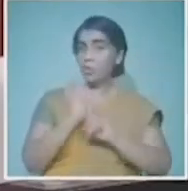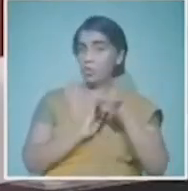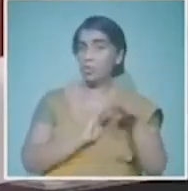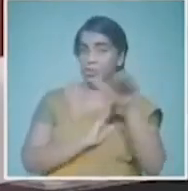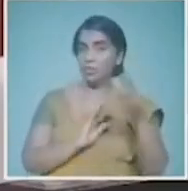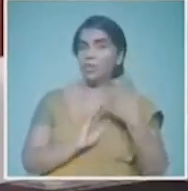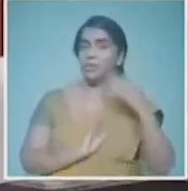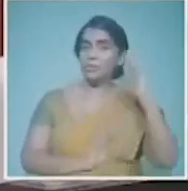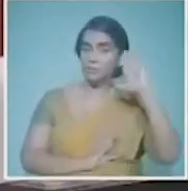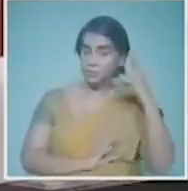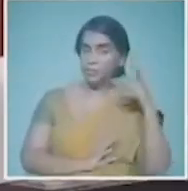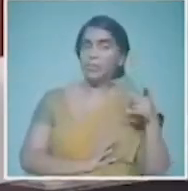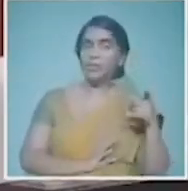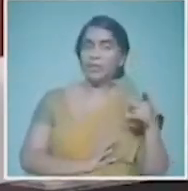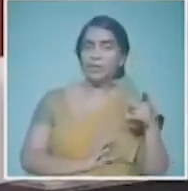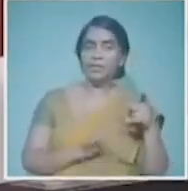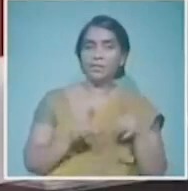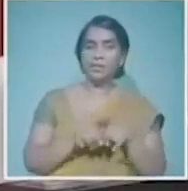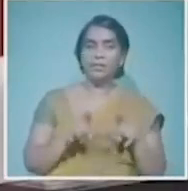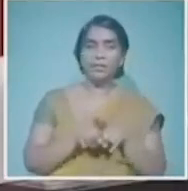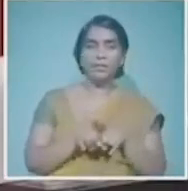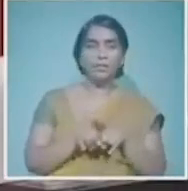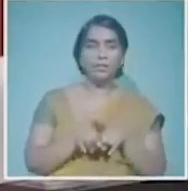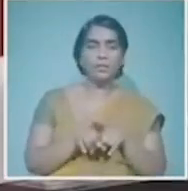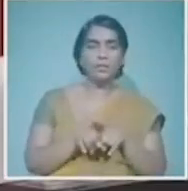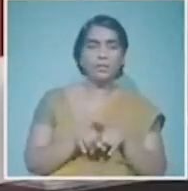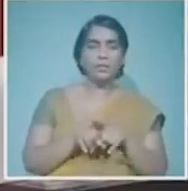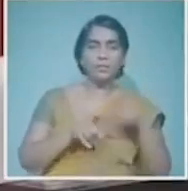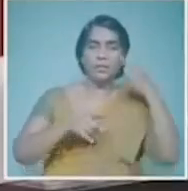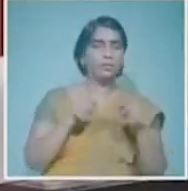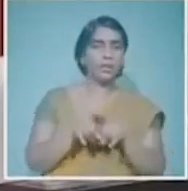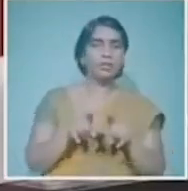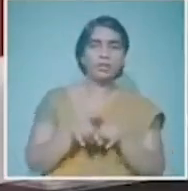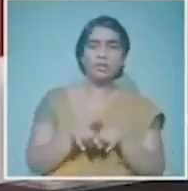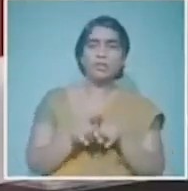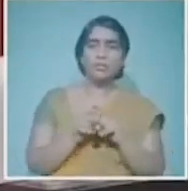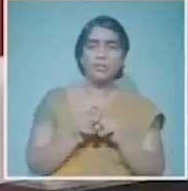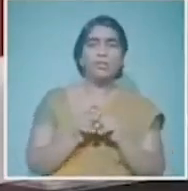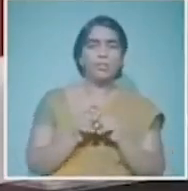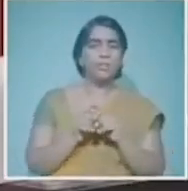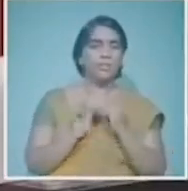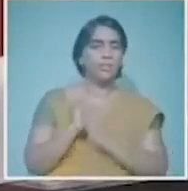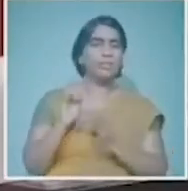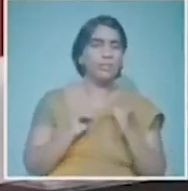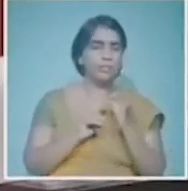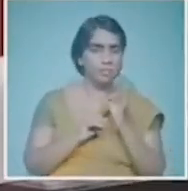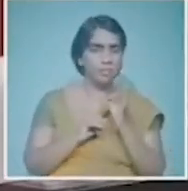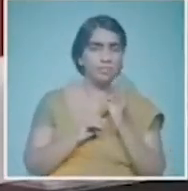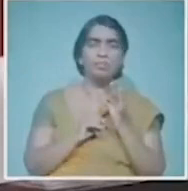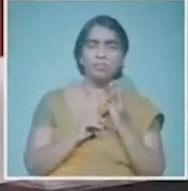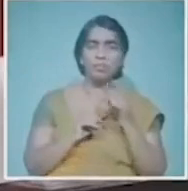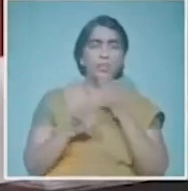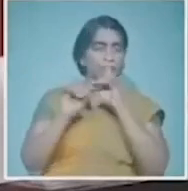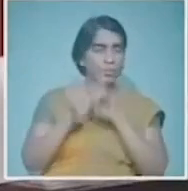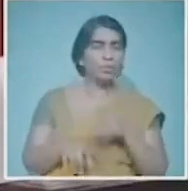can tell you, as a member for the Jaffna electoral district, and by extension, the police are also in it. So I make